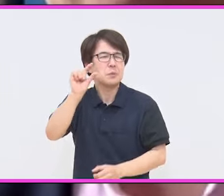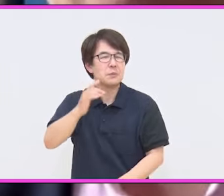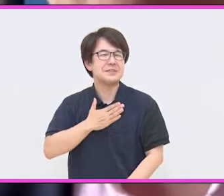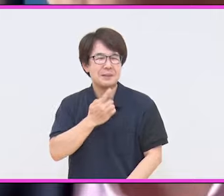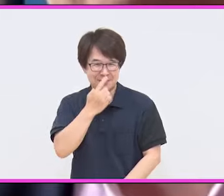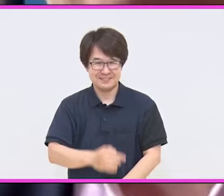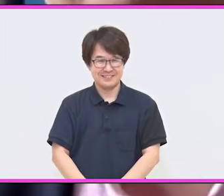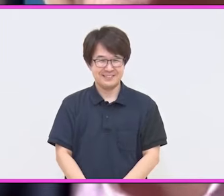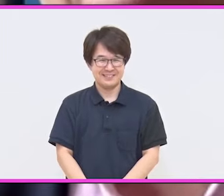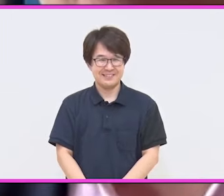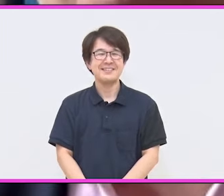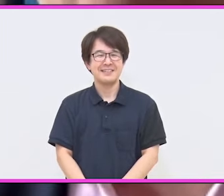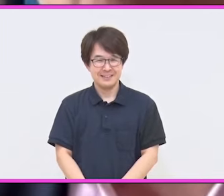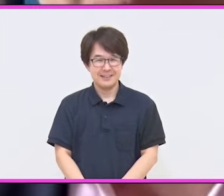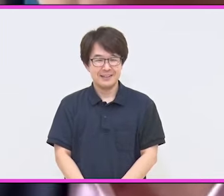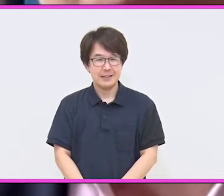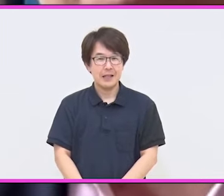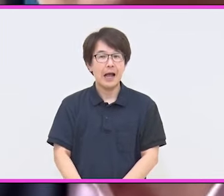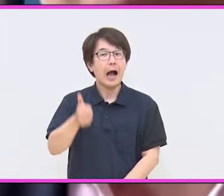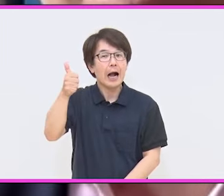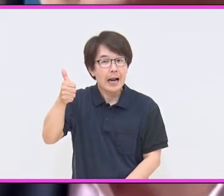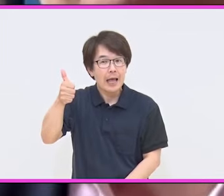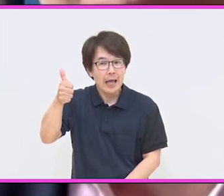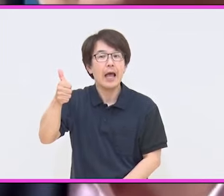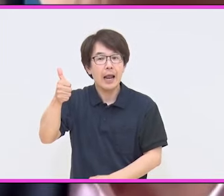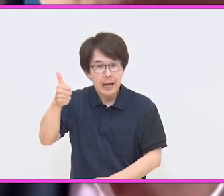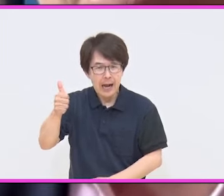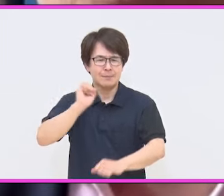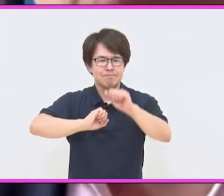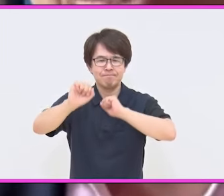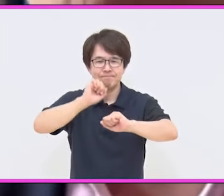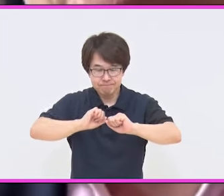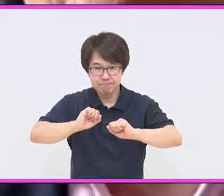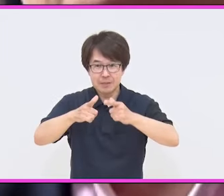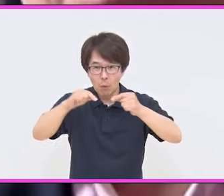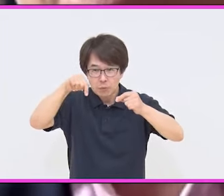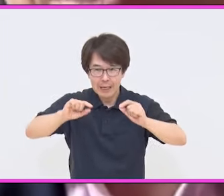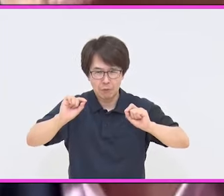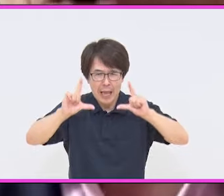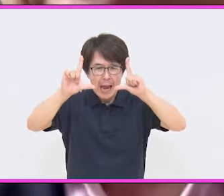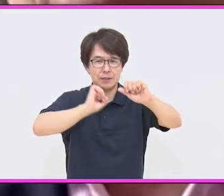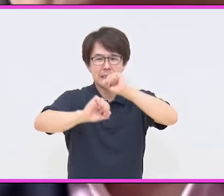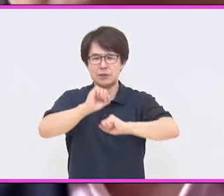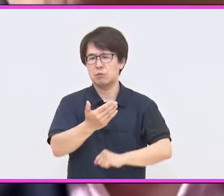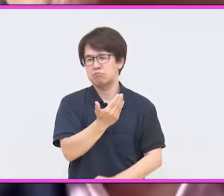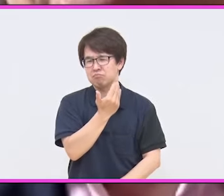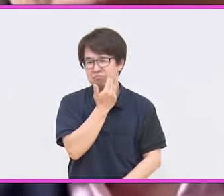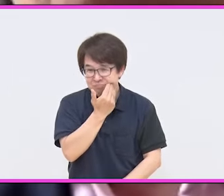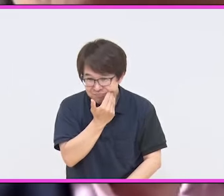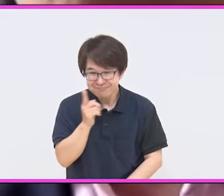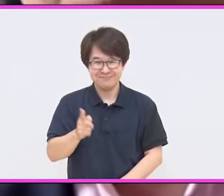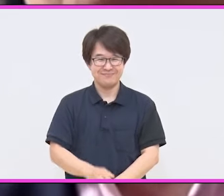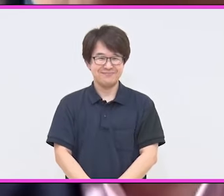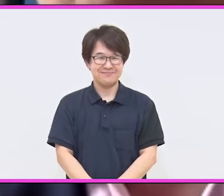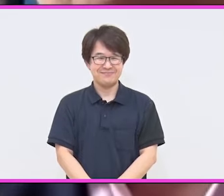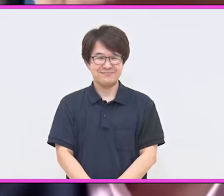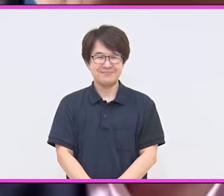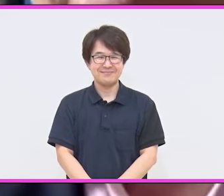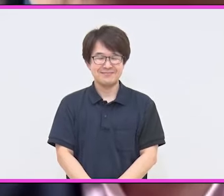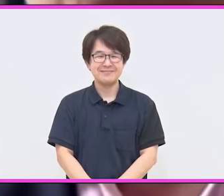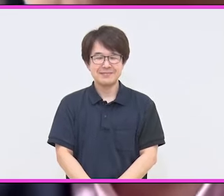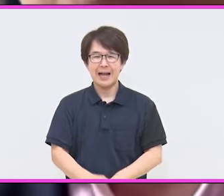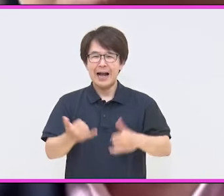yeah, but I think promoting it and its work in Japan is awareness of it and what it does is critical. And this is